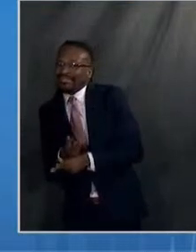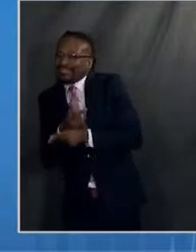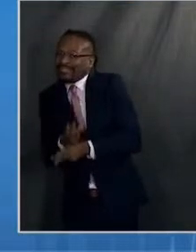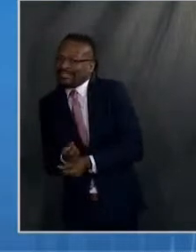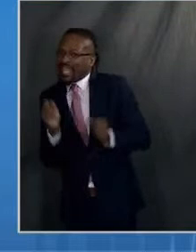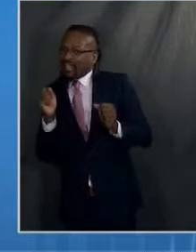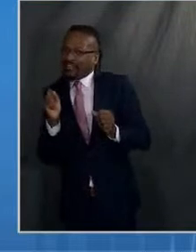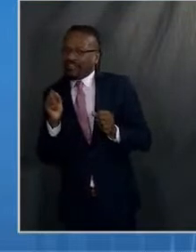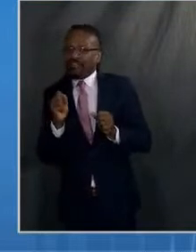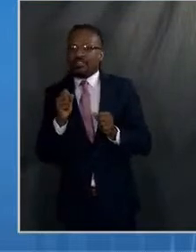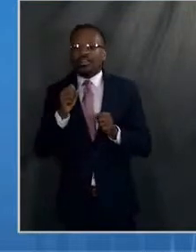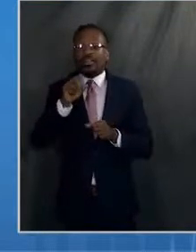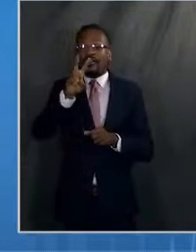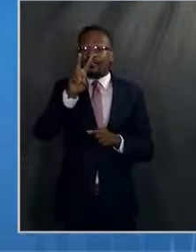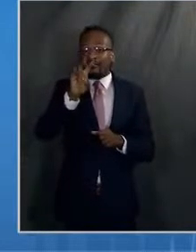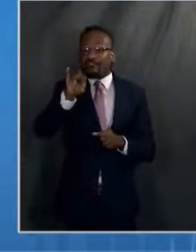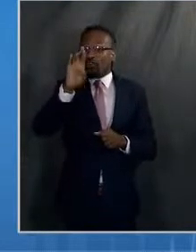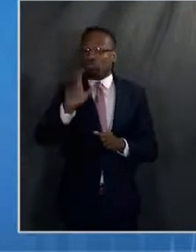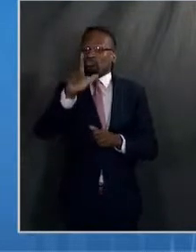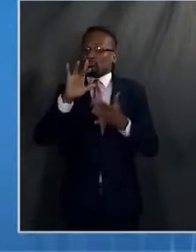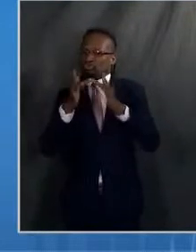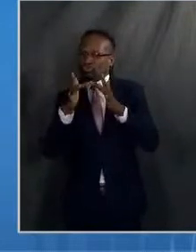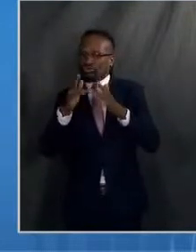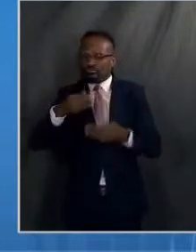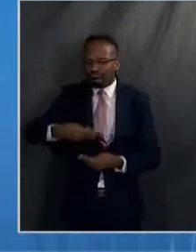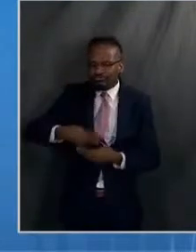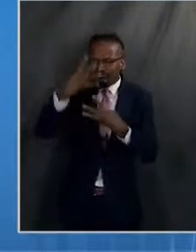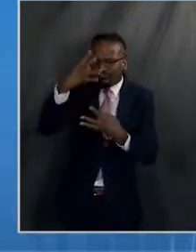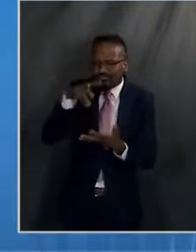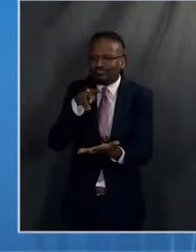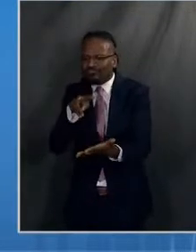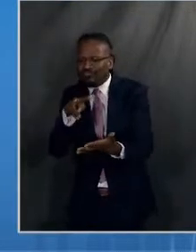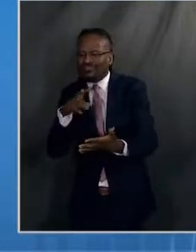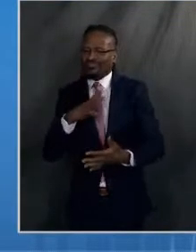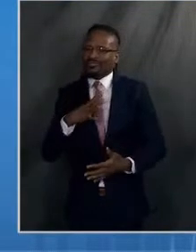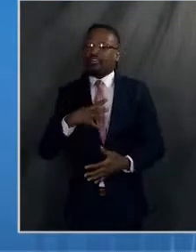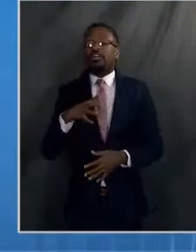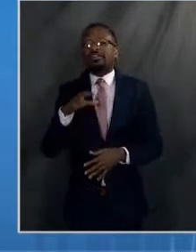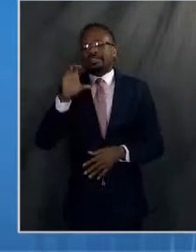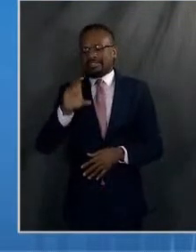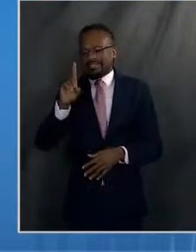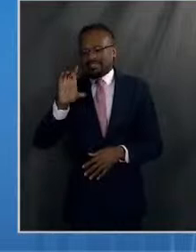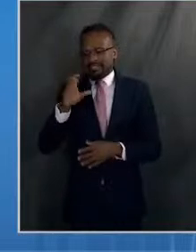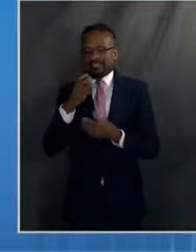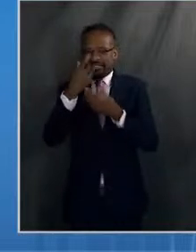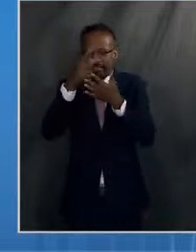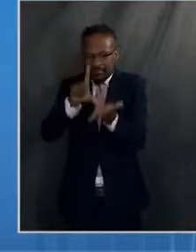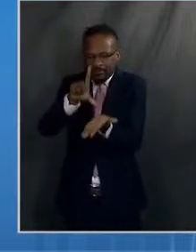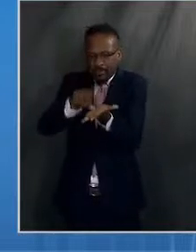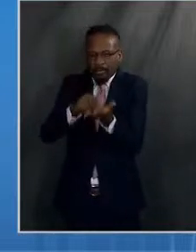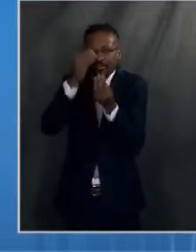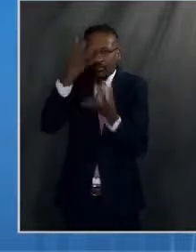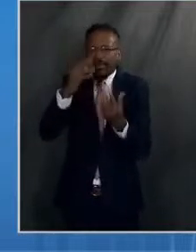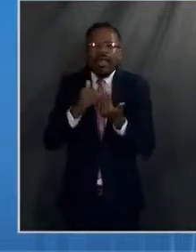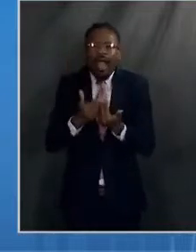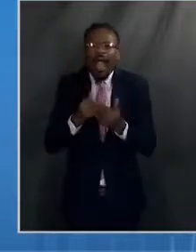The CDC recently posted guidance on how to safely enjoy the game. Thank you. I'll turn it to Dr. Fauci.